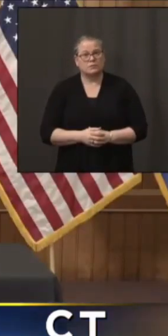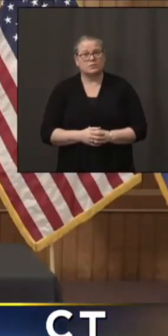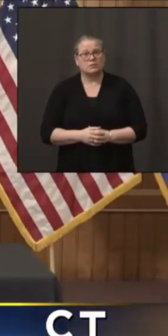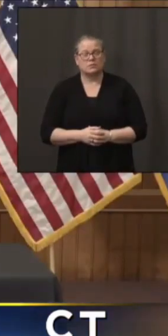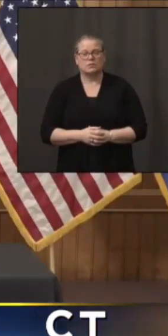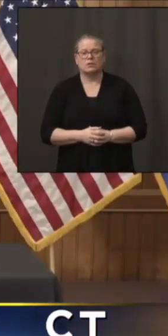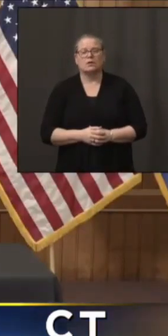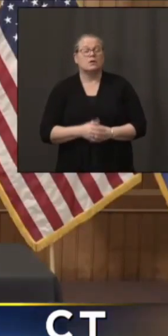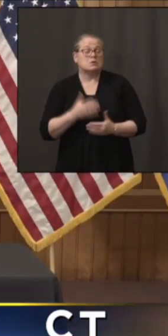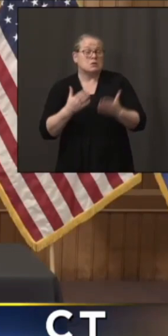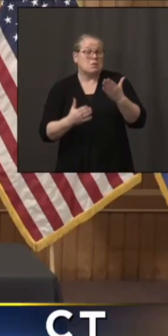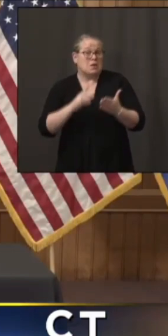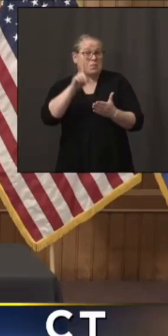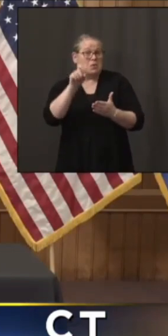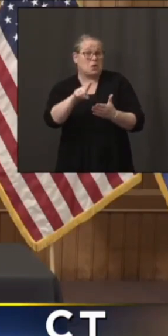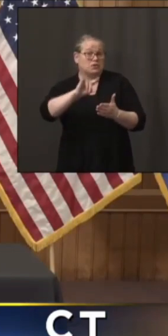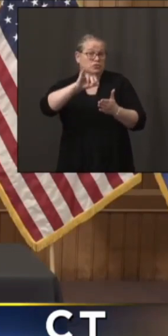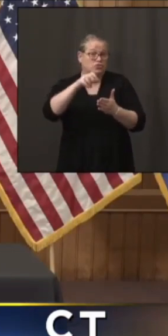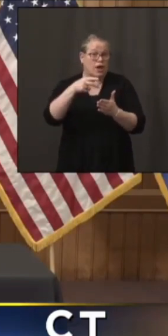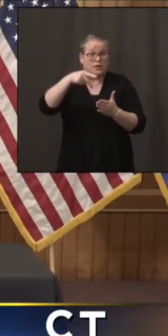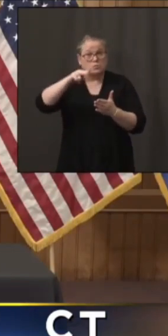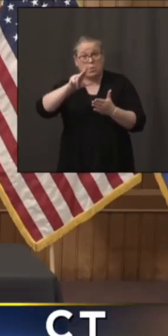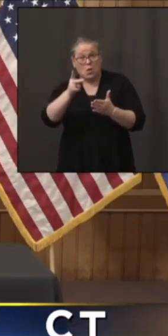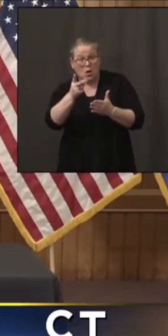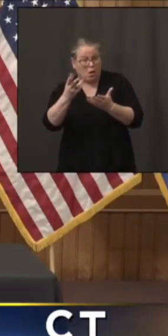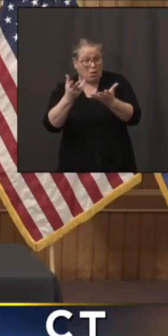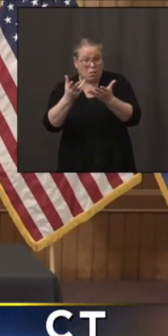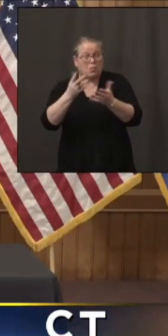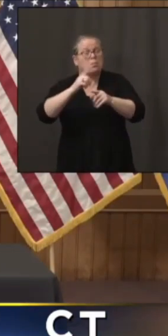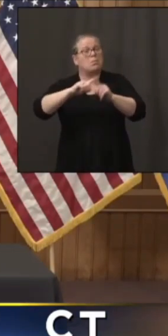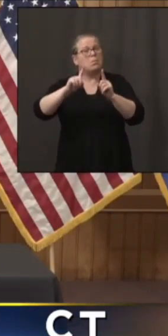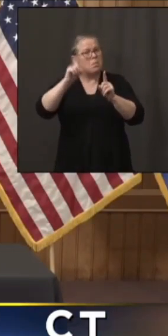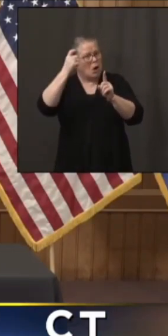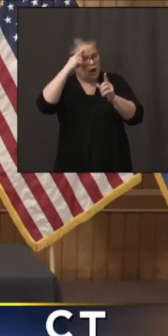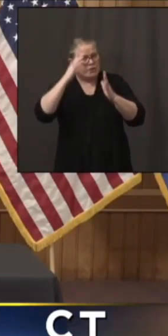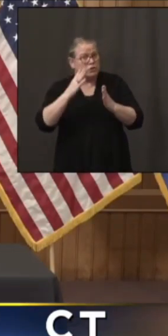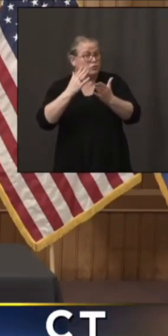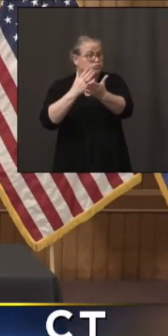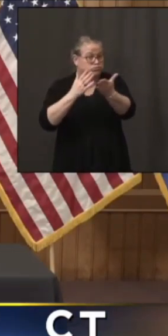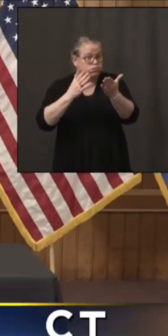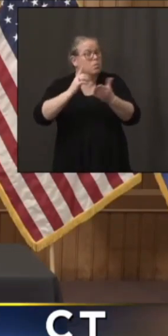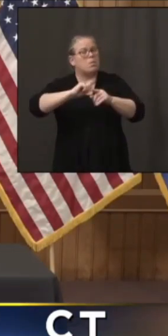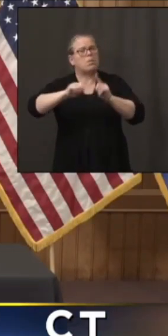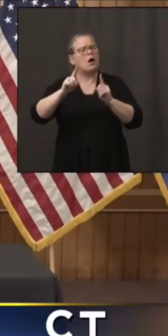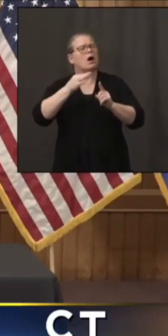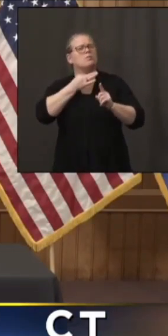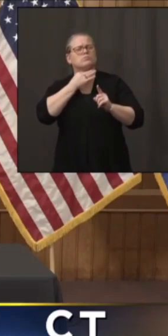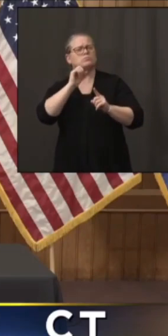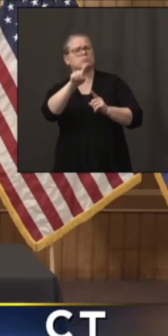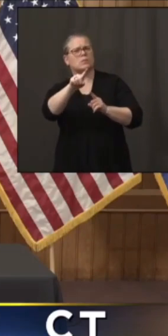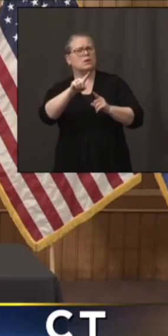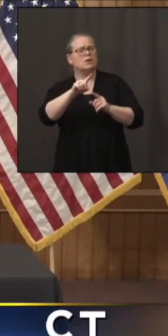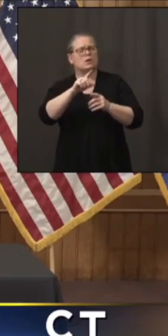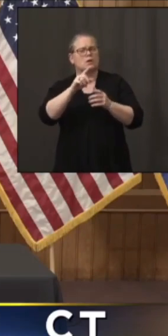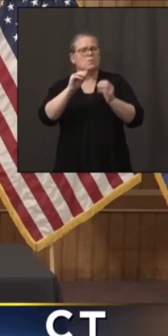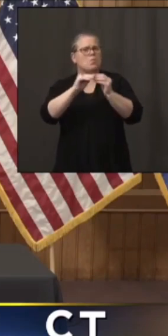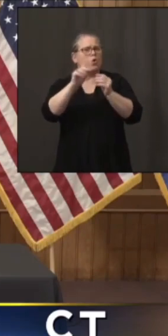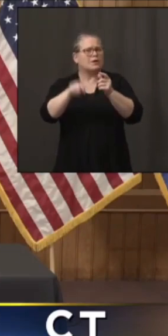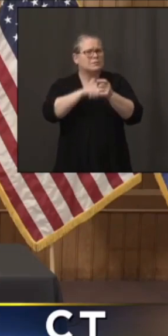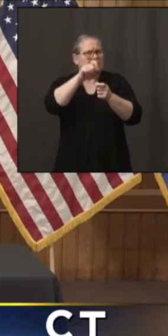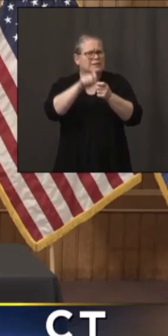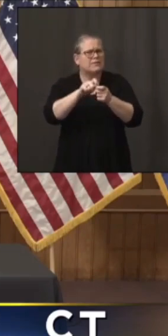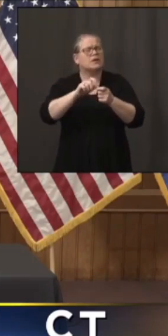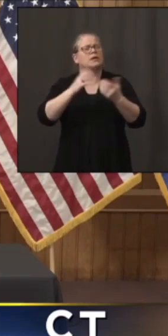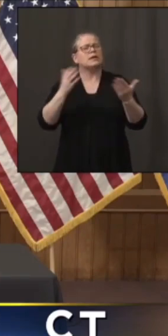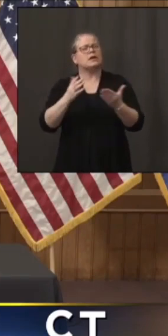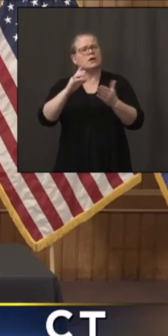for Josh or Paul too, but can you guys go into a little more specifics about what the security measures you're